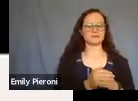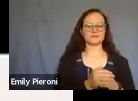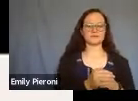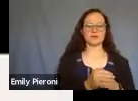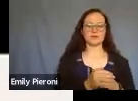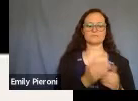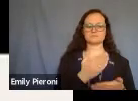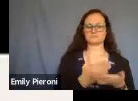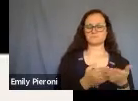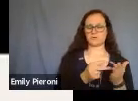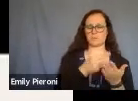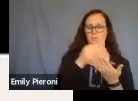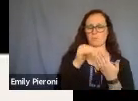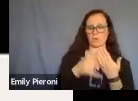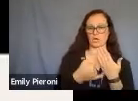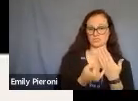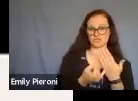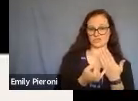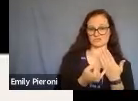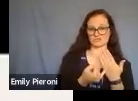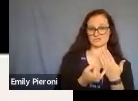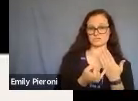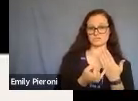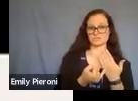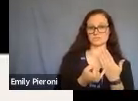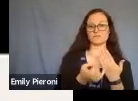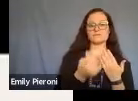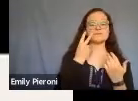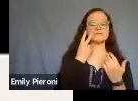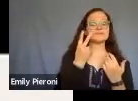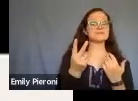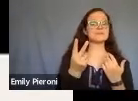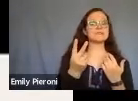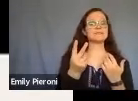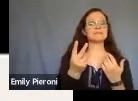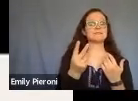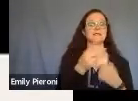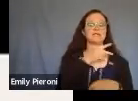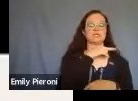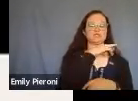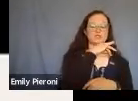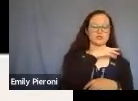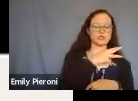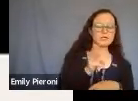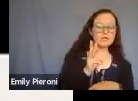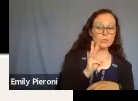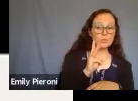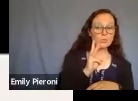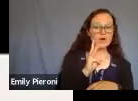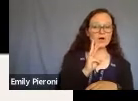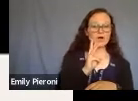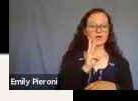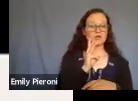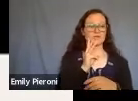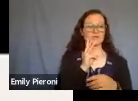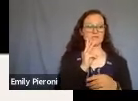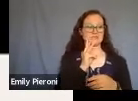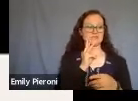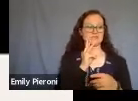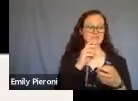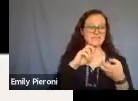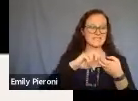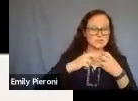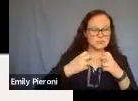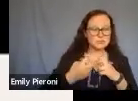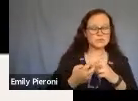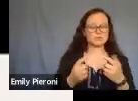take, looking at sewage sludge applications, composted sewage sludge. We did some